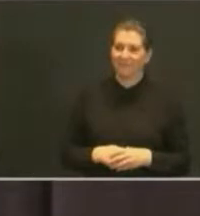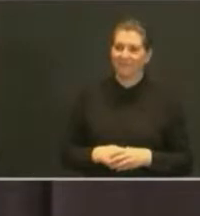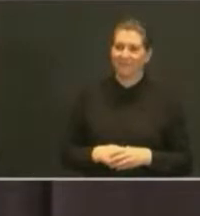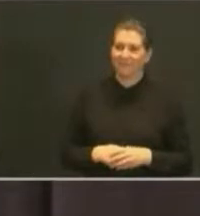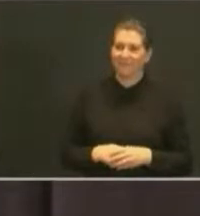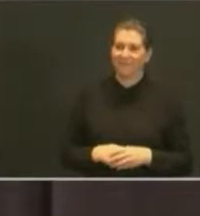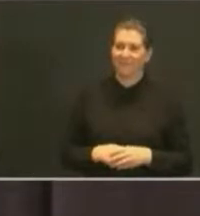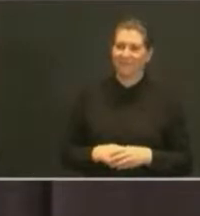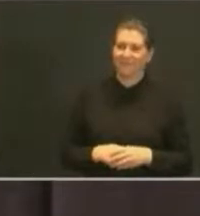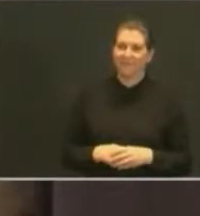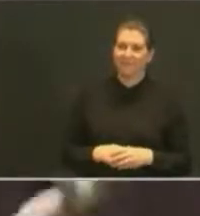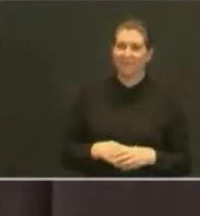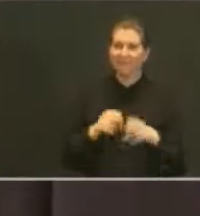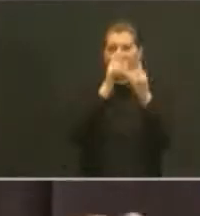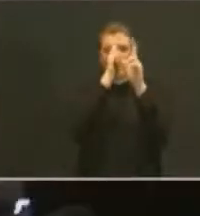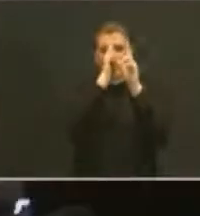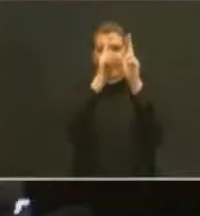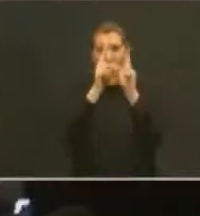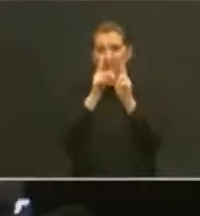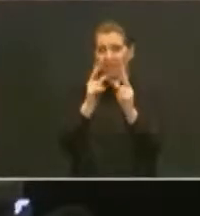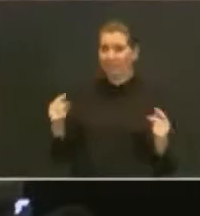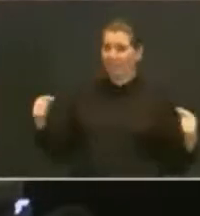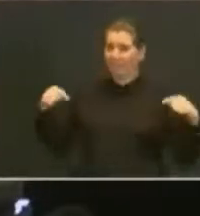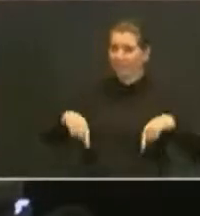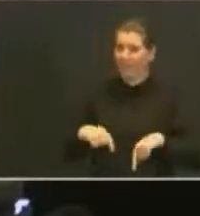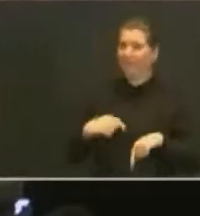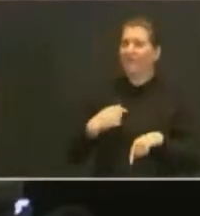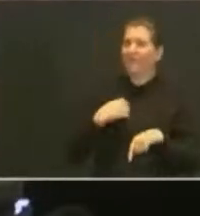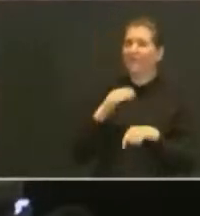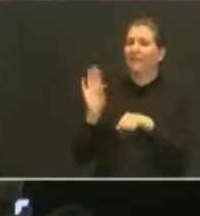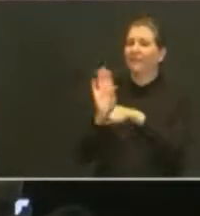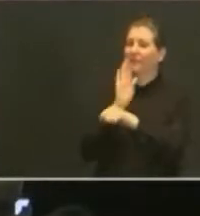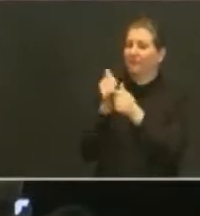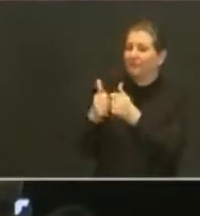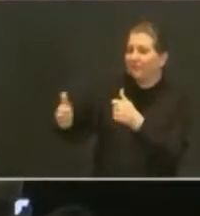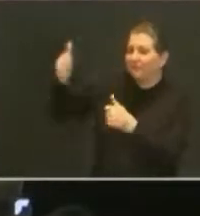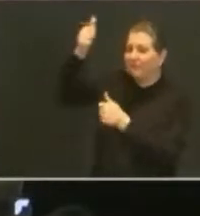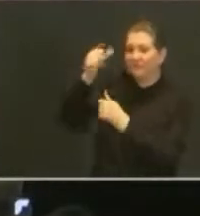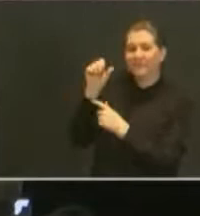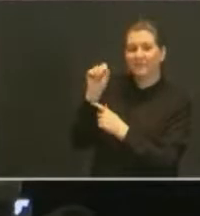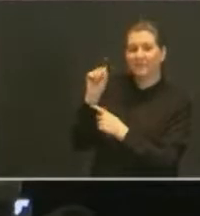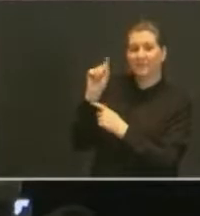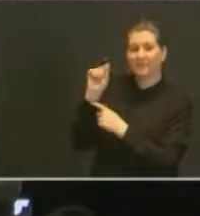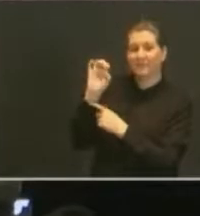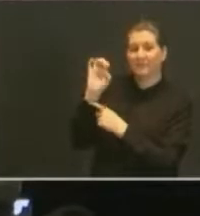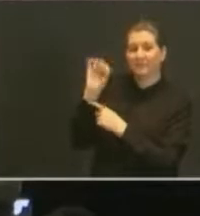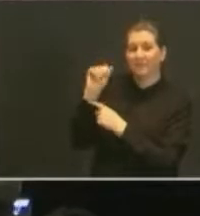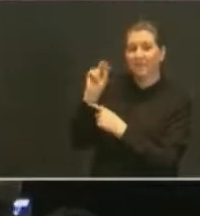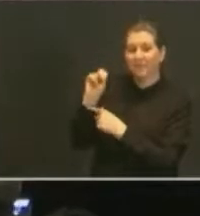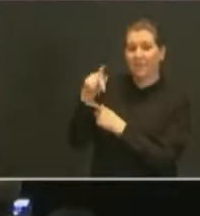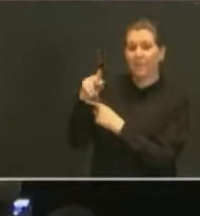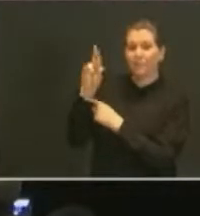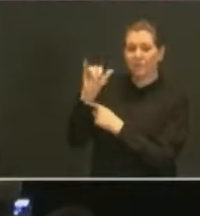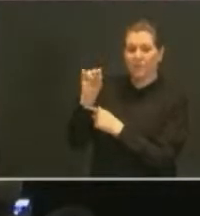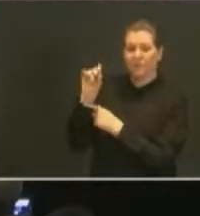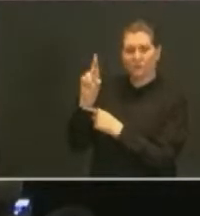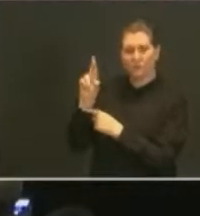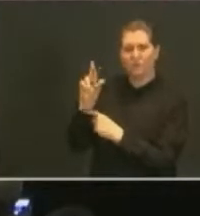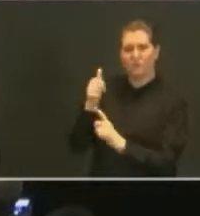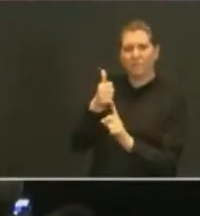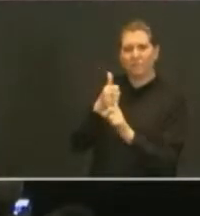my colleagues, Commerce Secretary Stephen Pryor and the one and only Major General